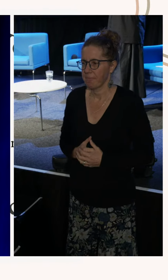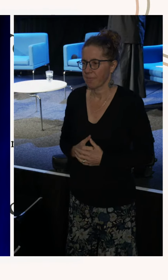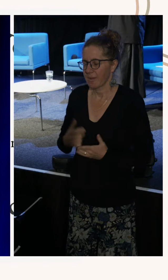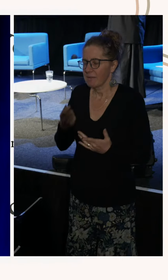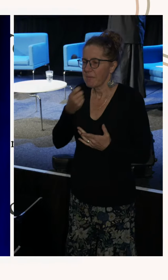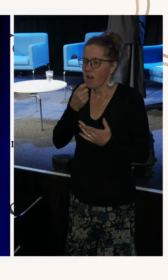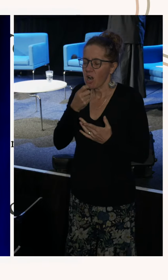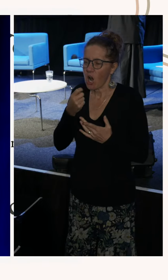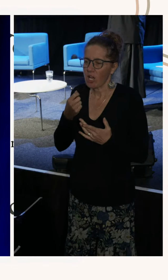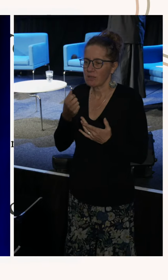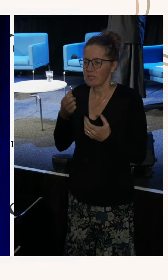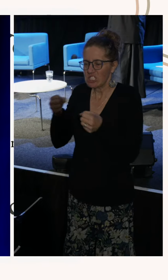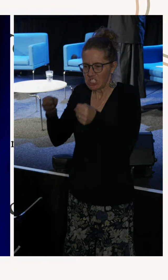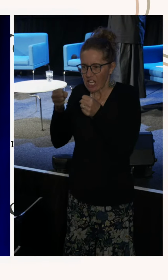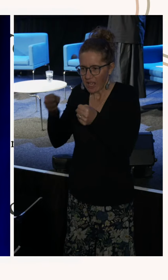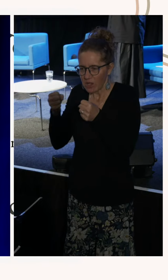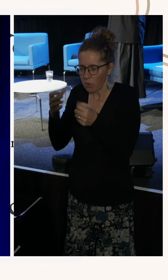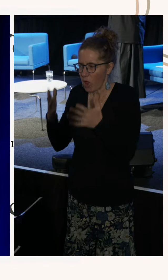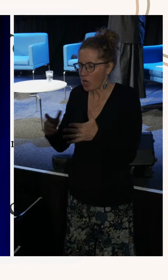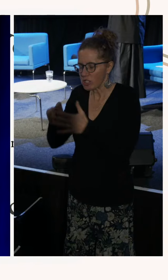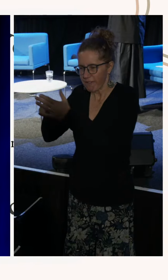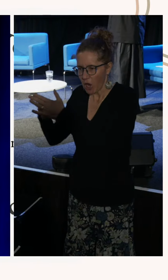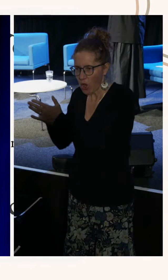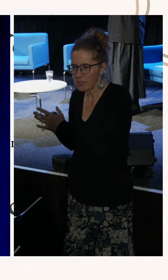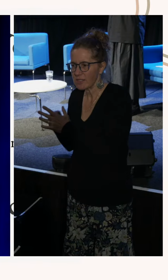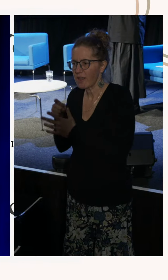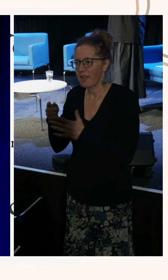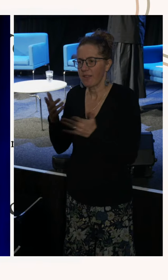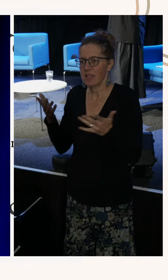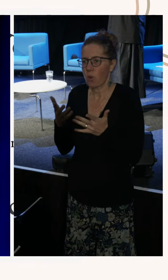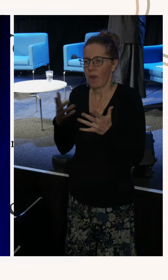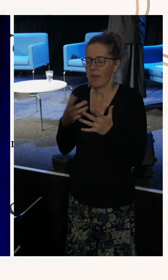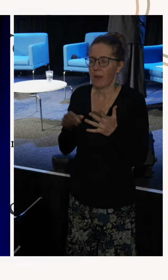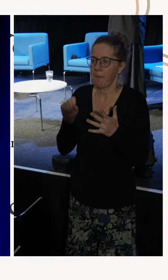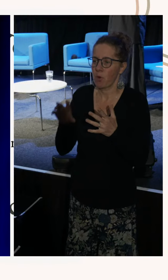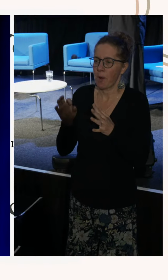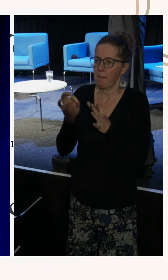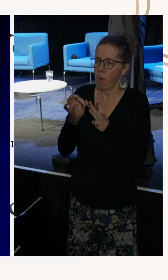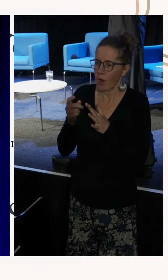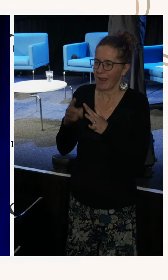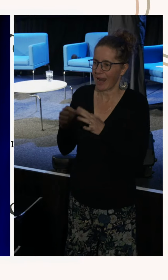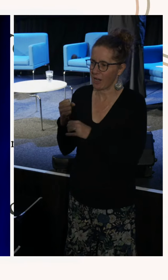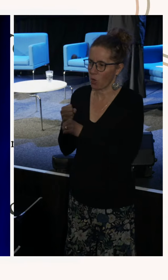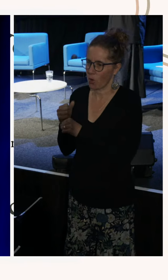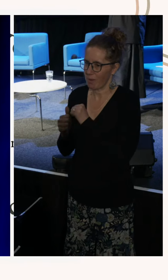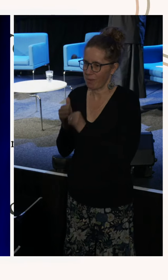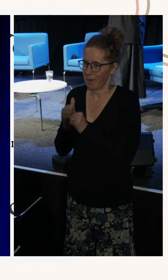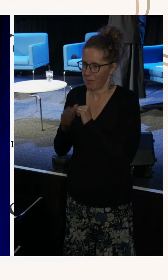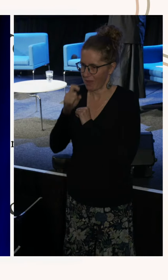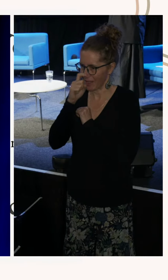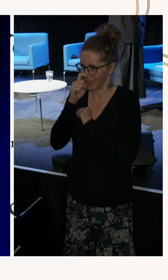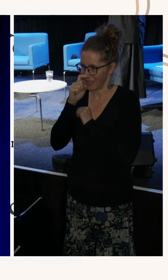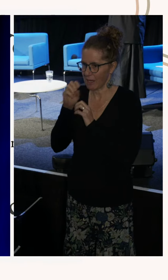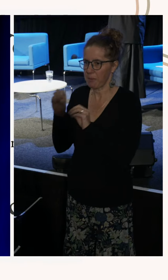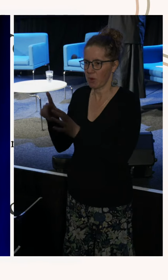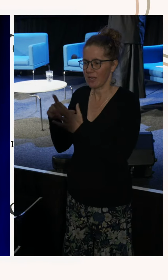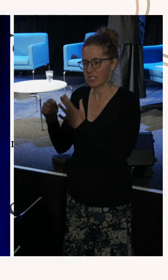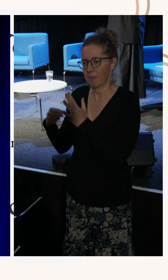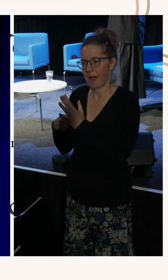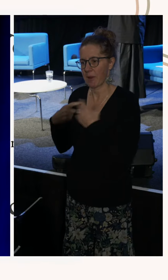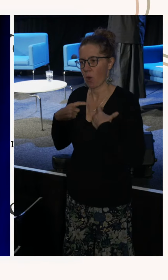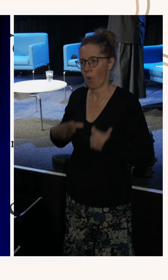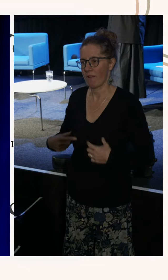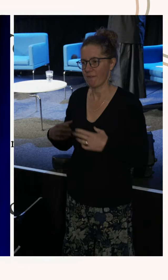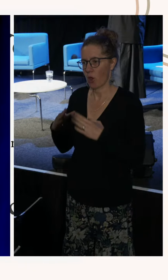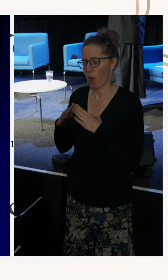love, with locks and bars on the windows and iron doors. That's where they got Pauline and Gordon, the department welfare home. The department, Mum